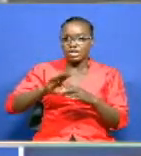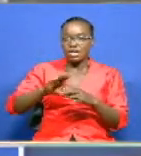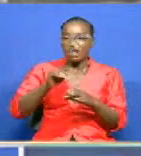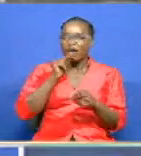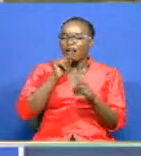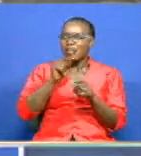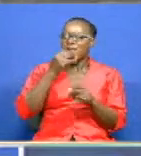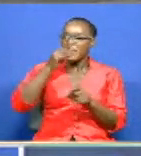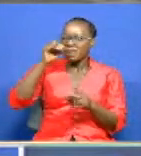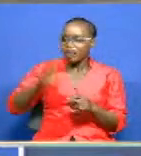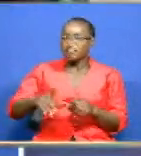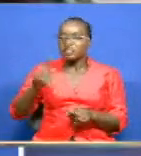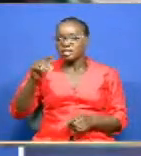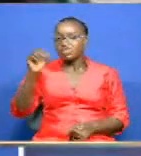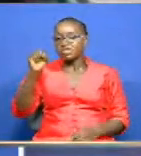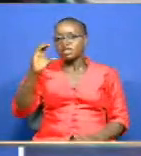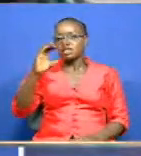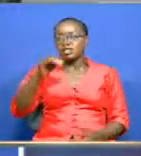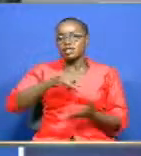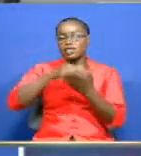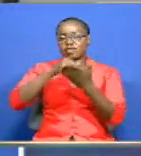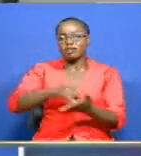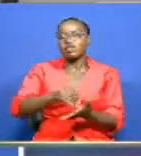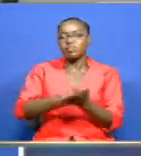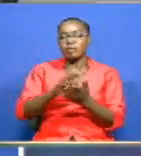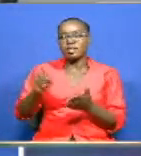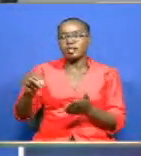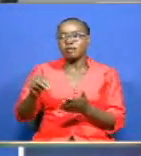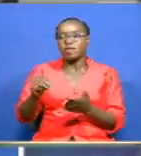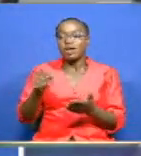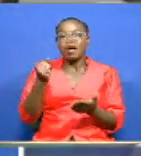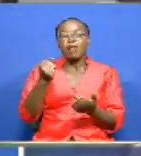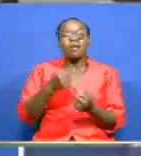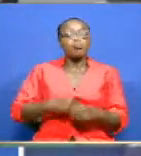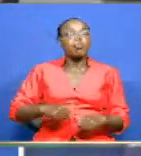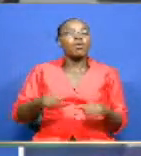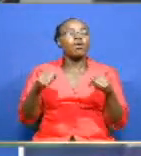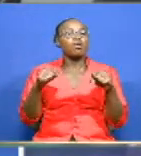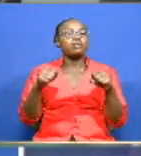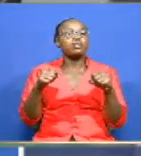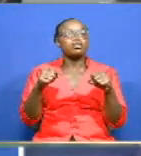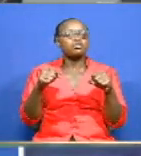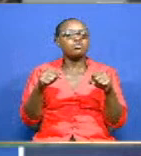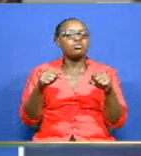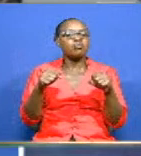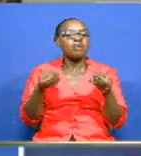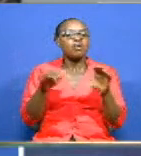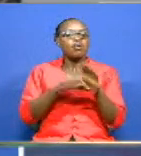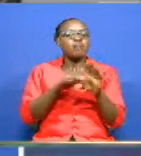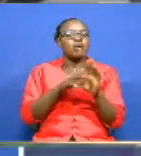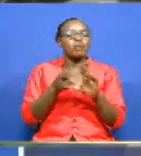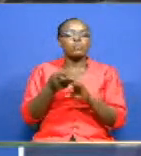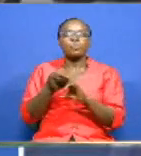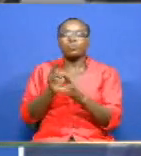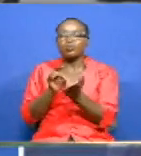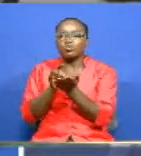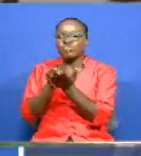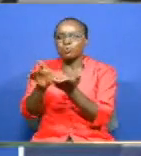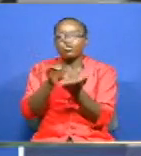their rights to support the parties they desire. Mwajiri ametoa members kwa